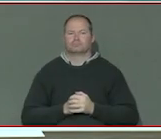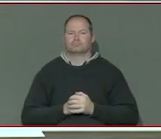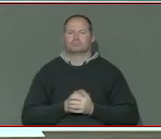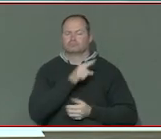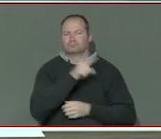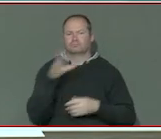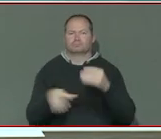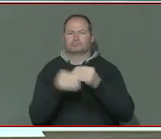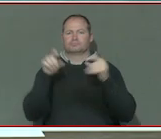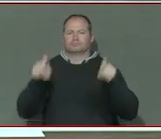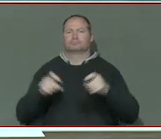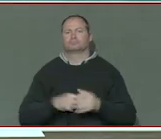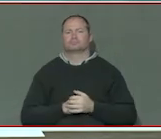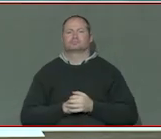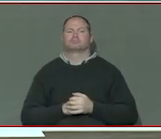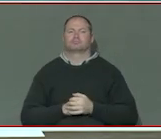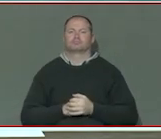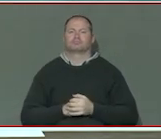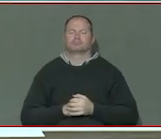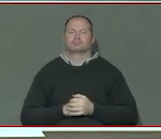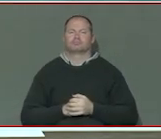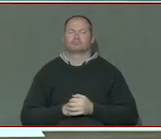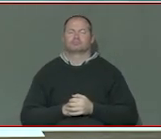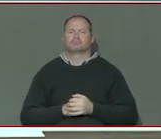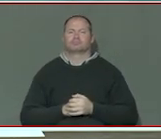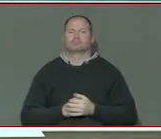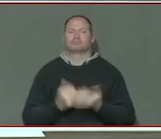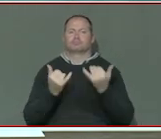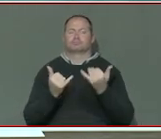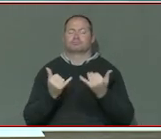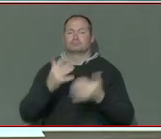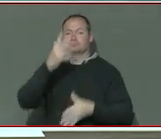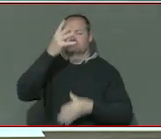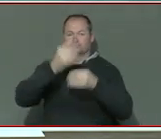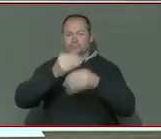4,600. And that will give you a total of